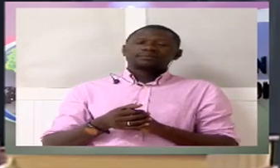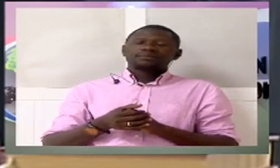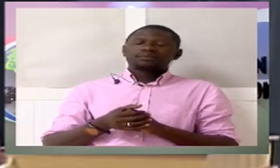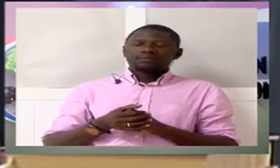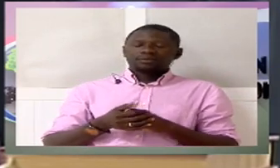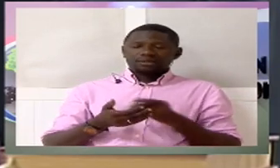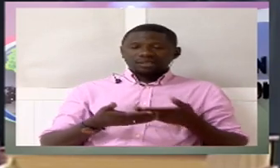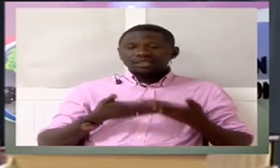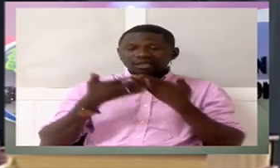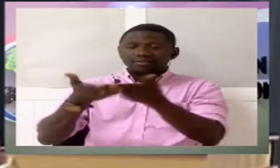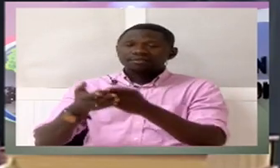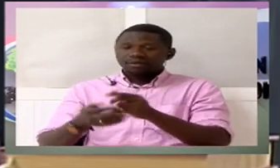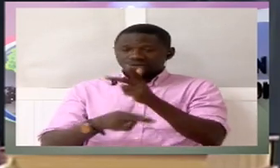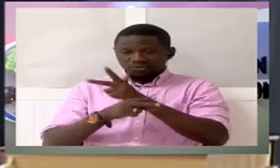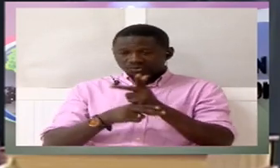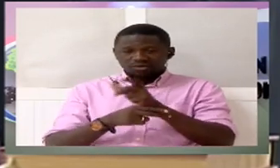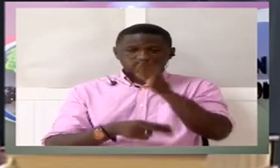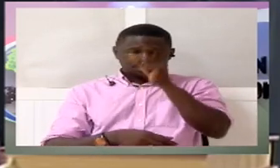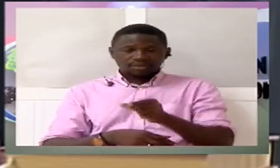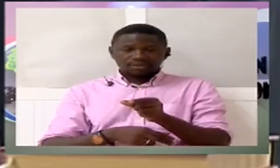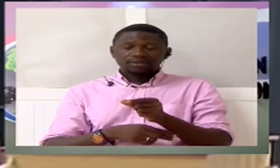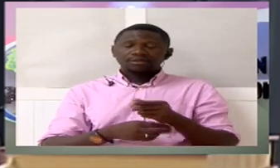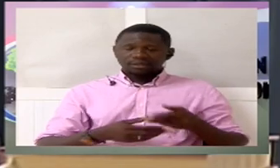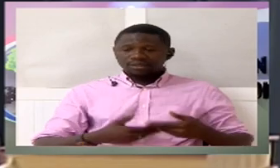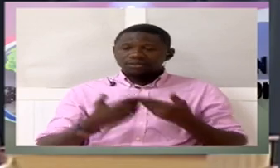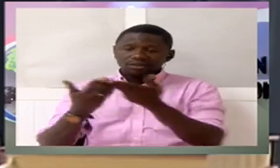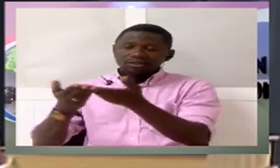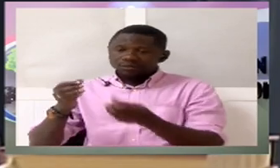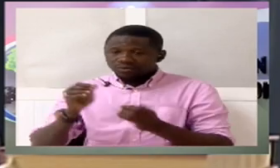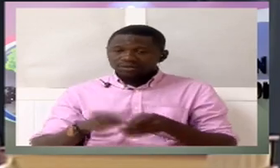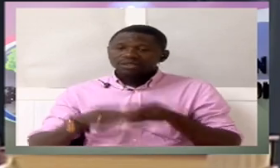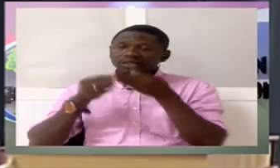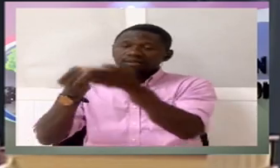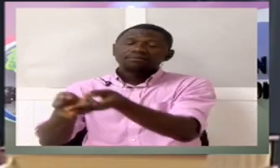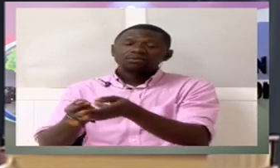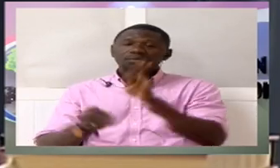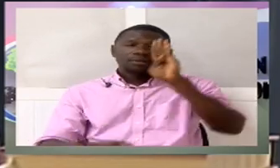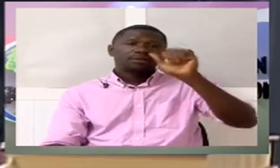I'll give it to that particular officer, and he will take it on to Baba.